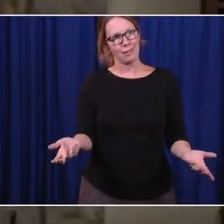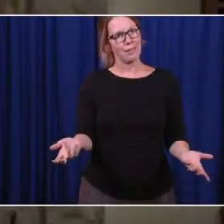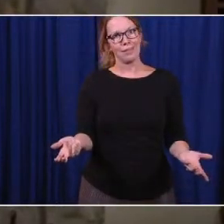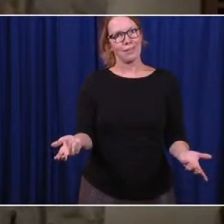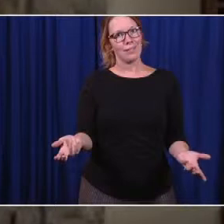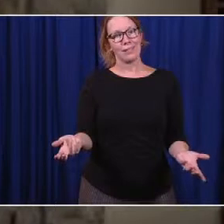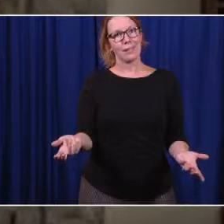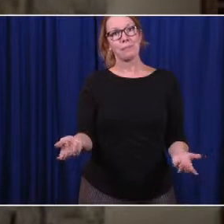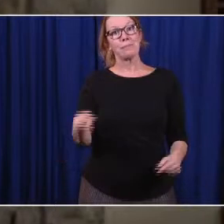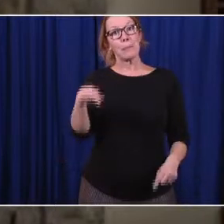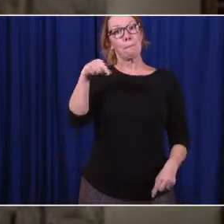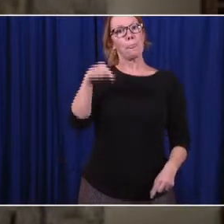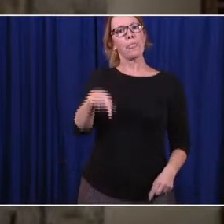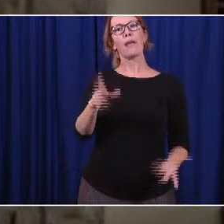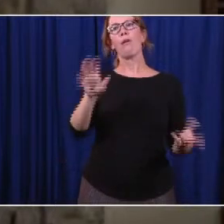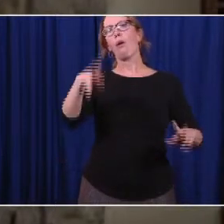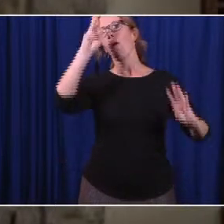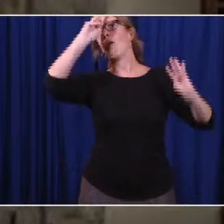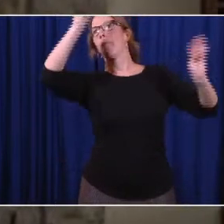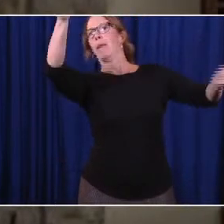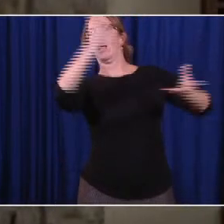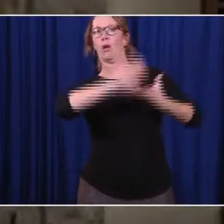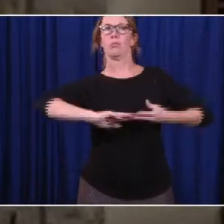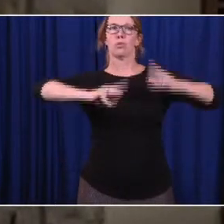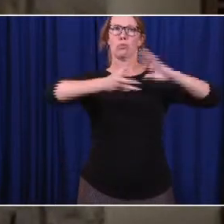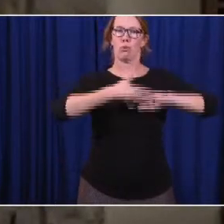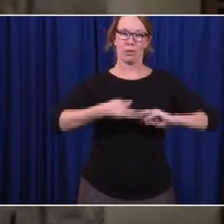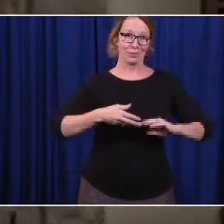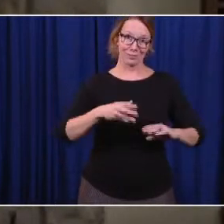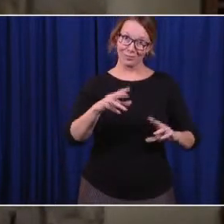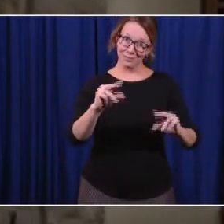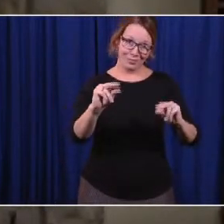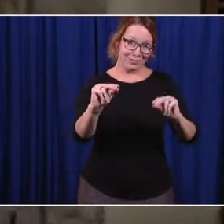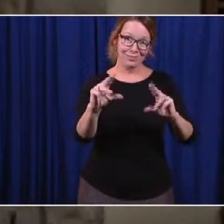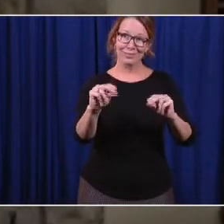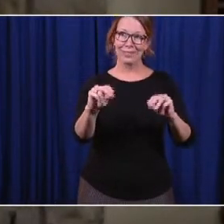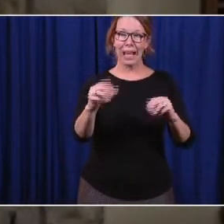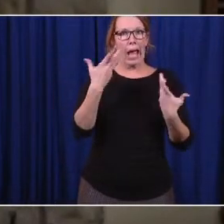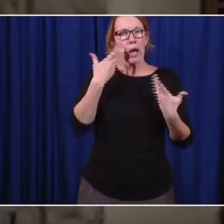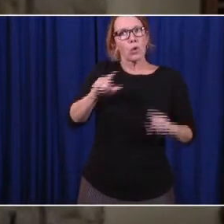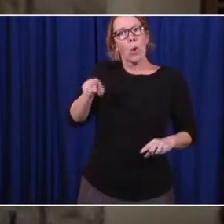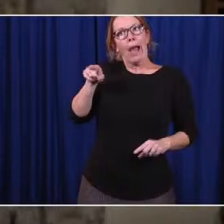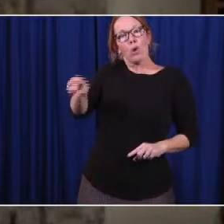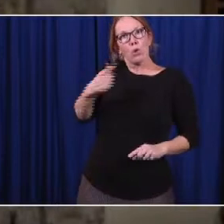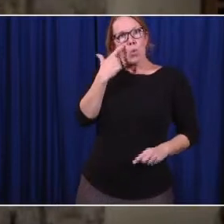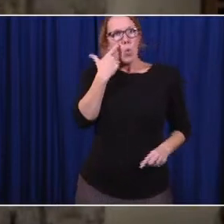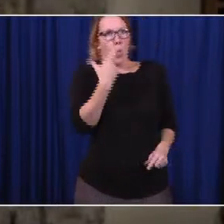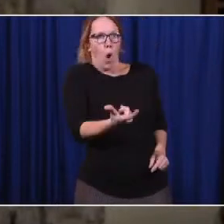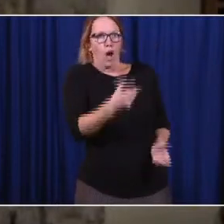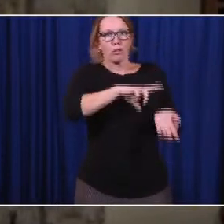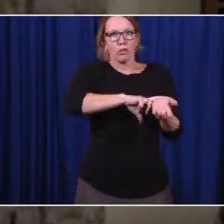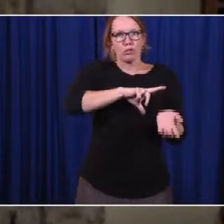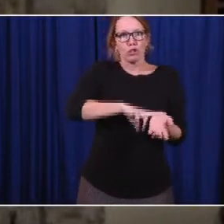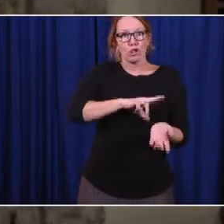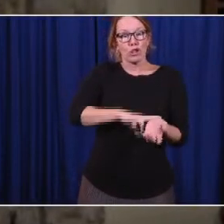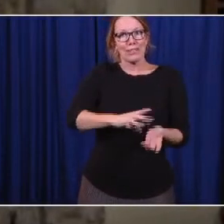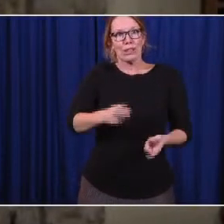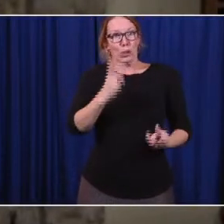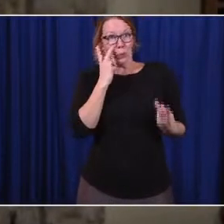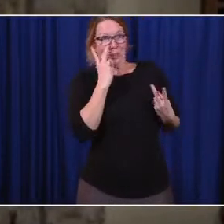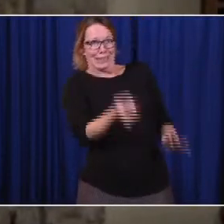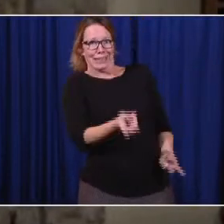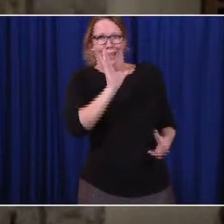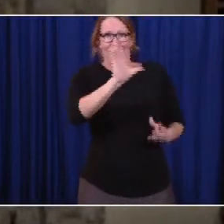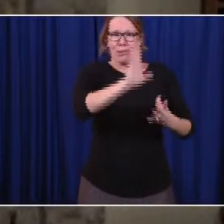and that this is all some fantasy. And I don't know how you watch these nurses or talk to them and